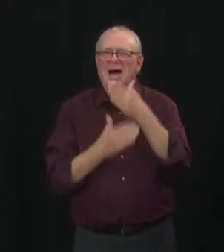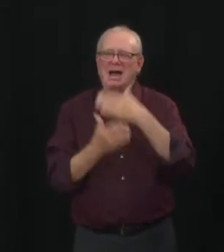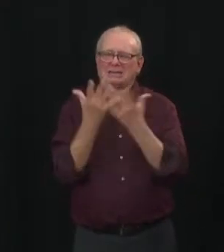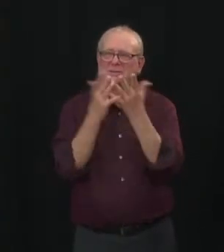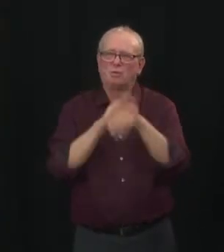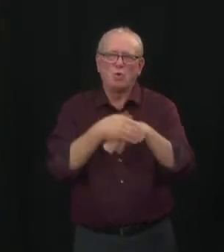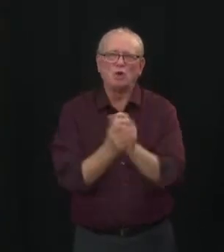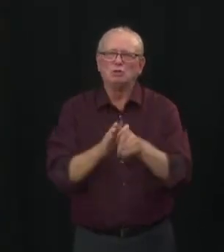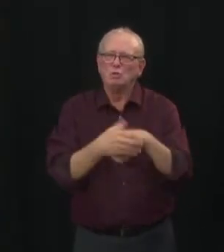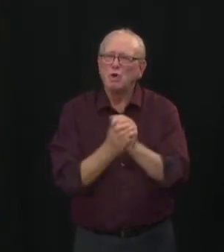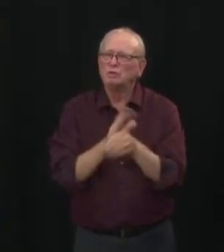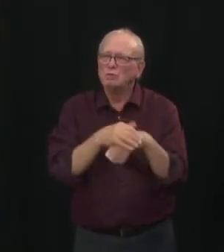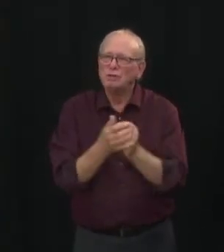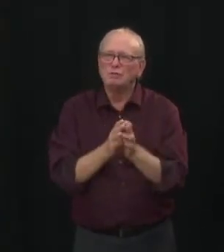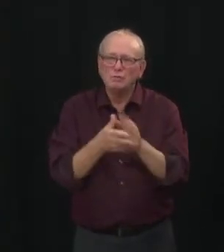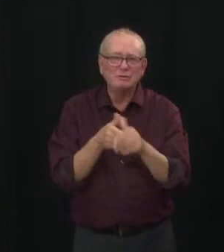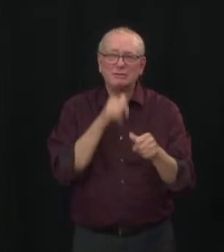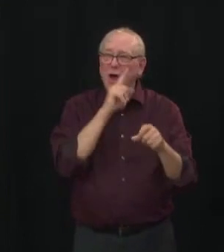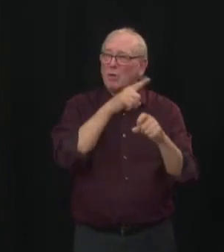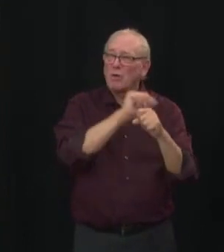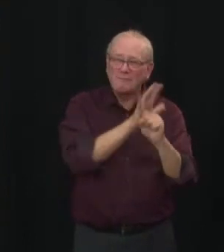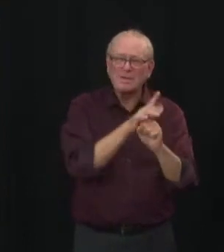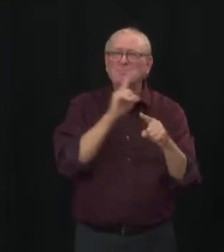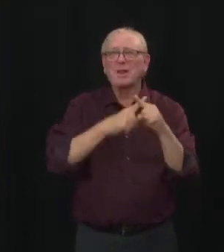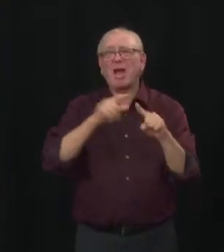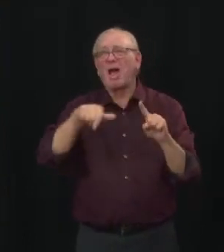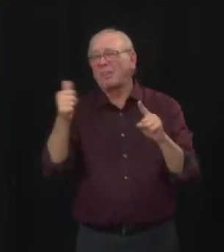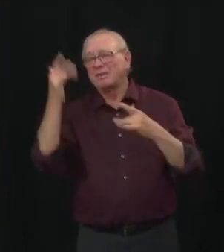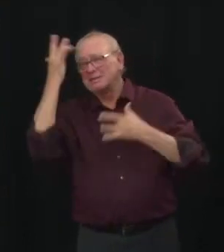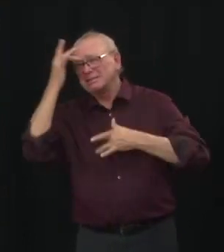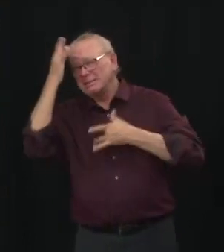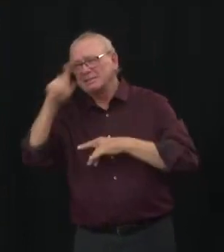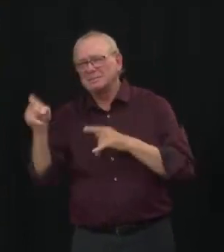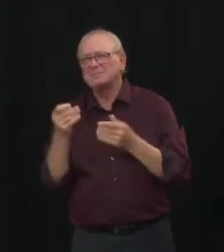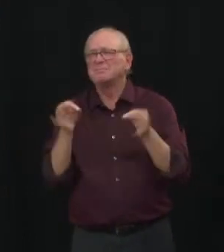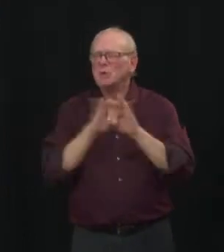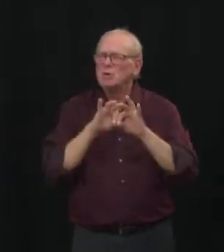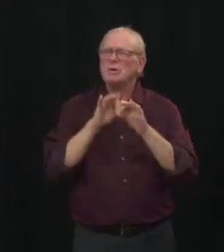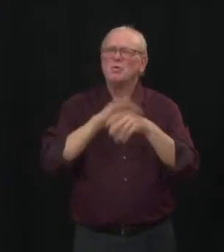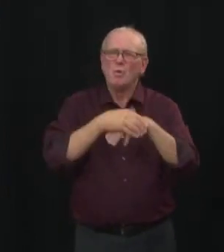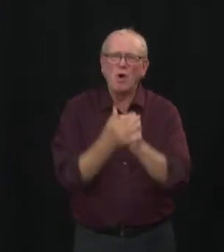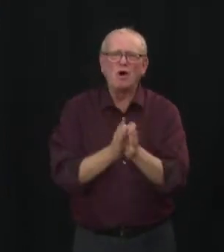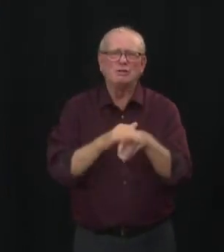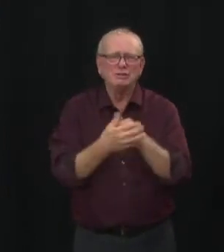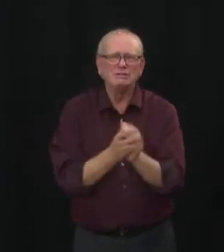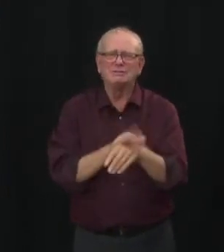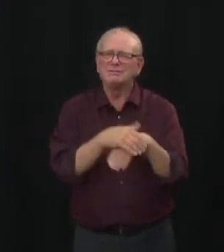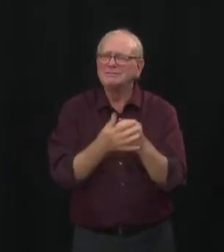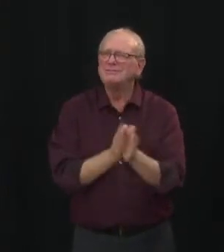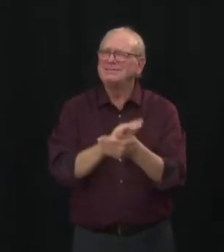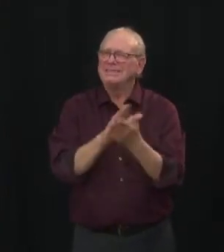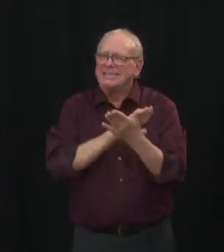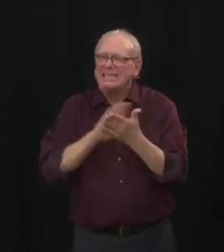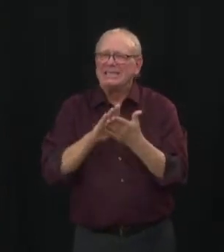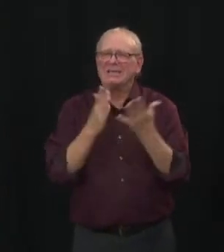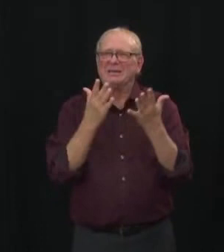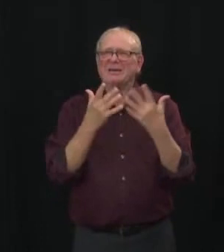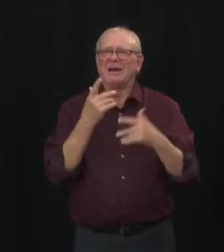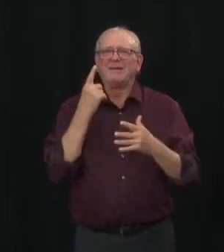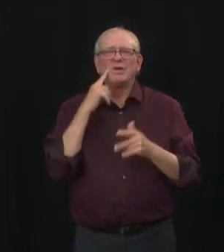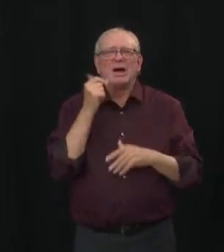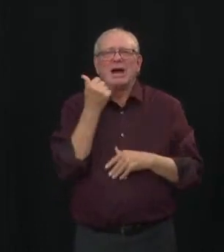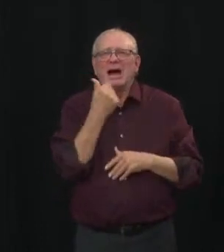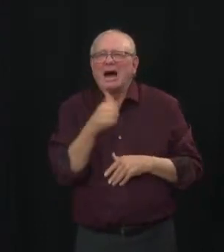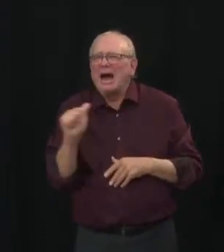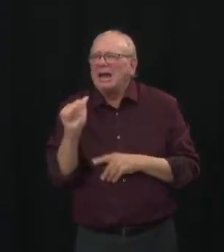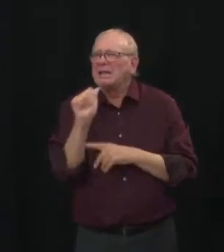just against things like COVID-19, but a very important protection against bugs that can cause those kinds of stomach